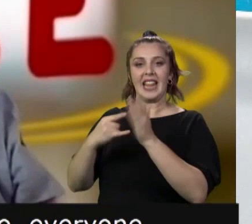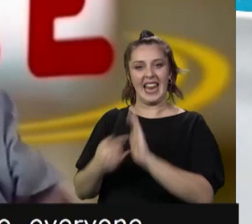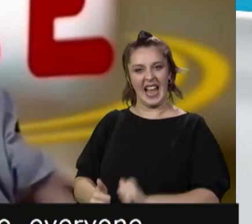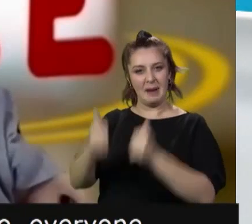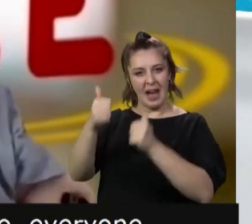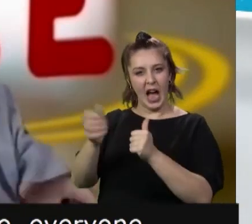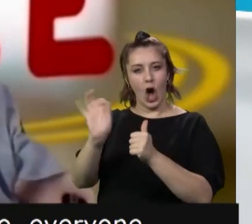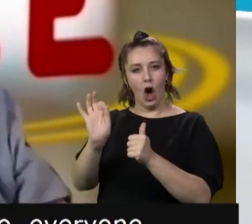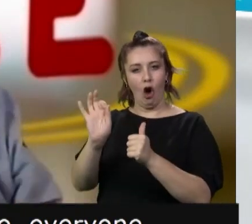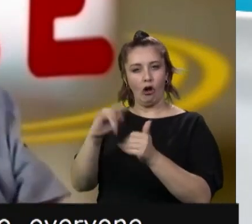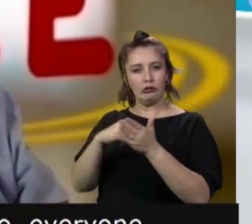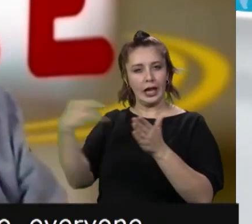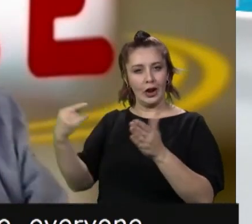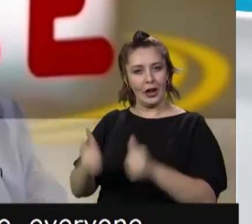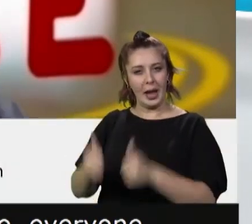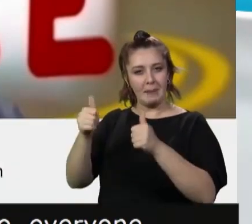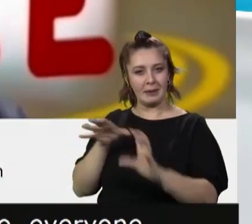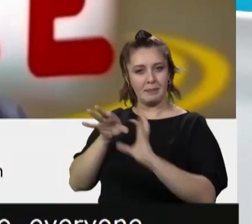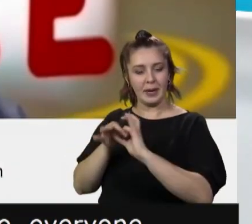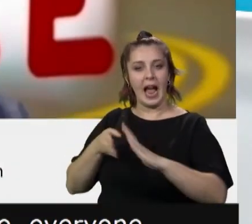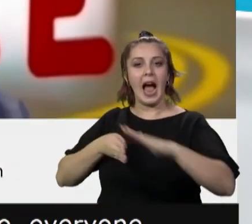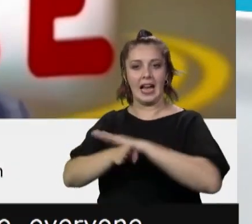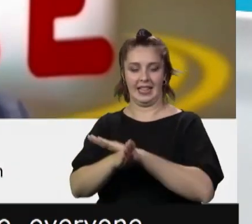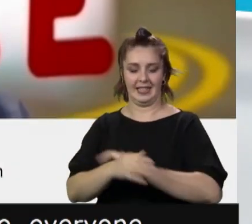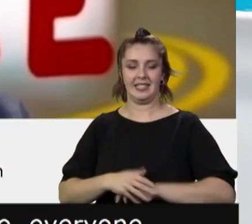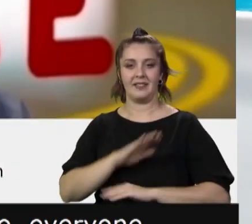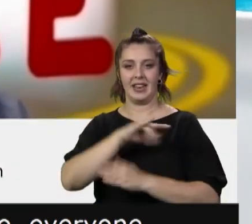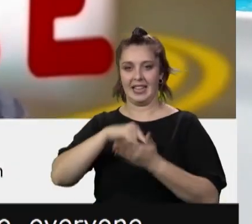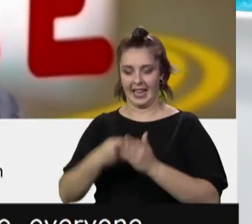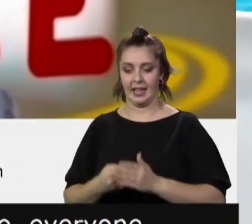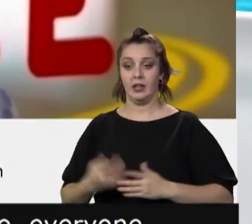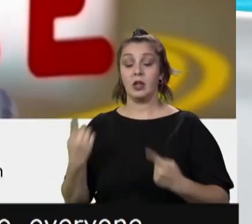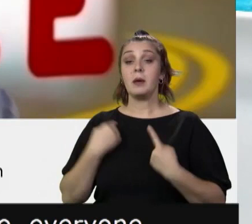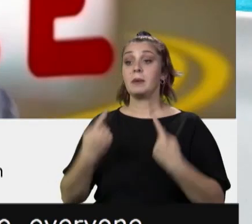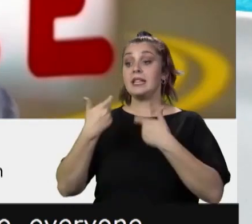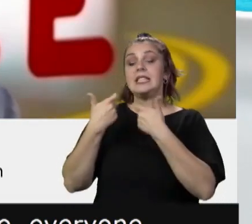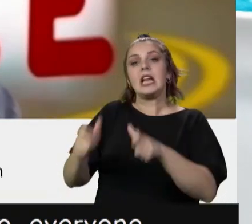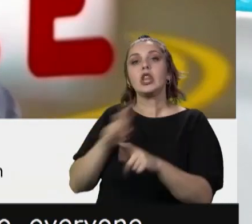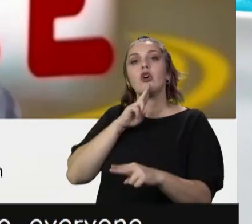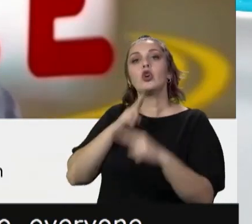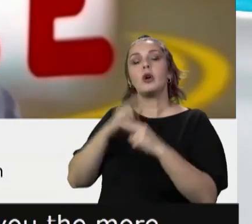the more technical side of our project.